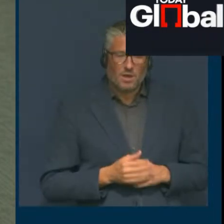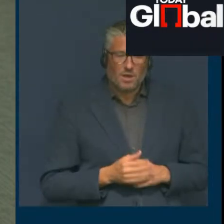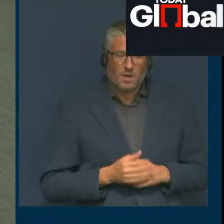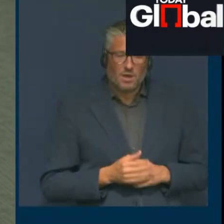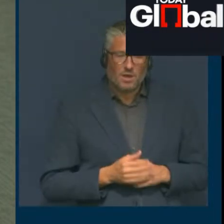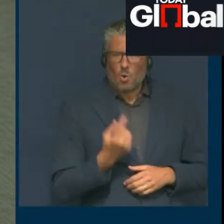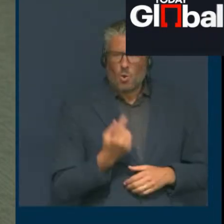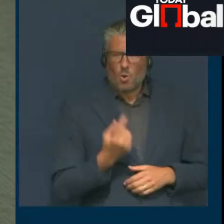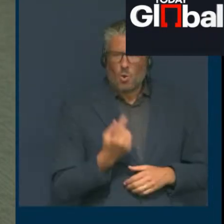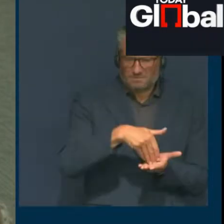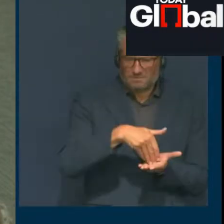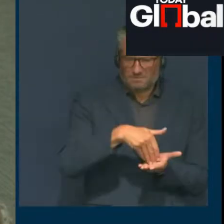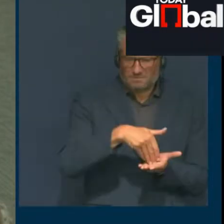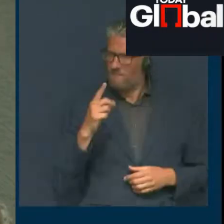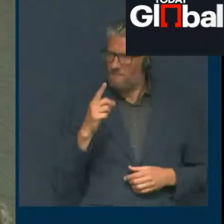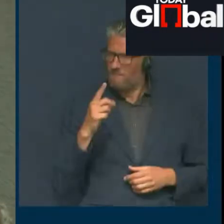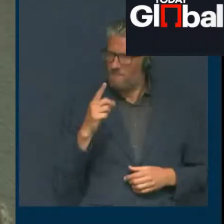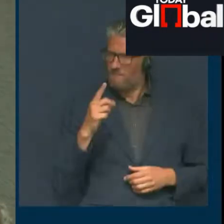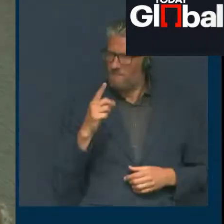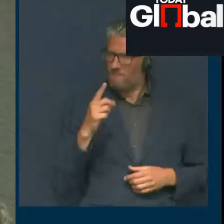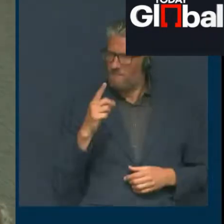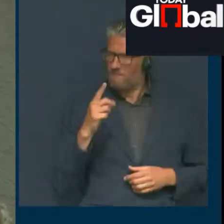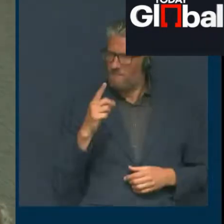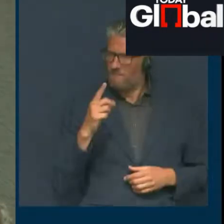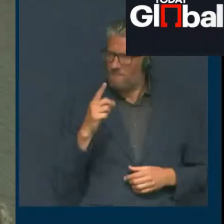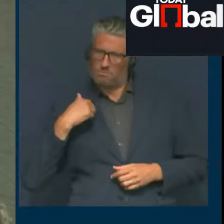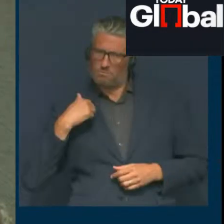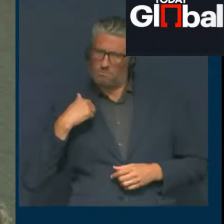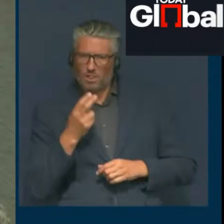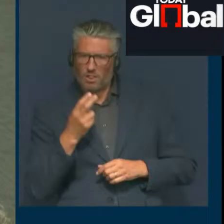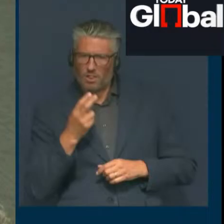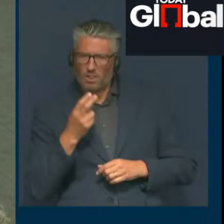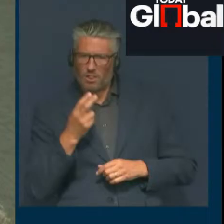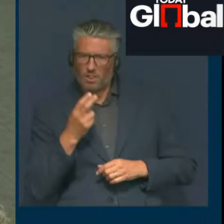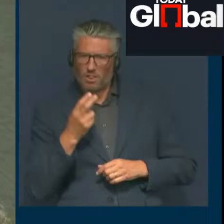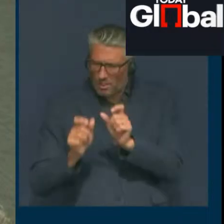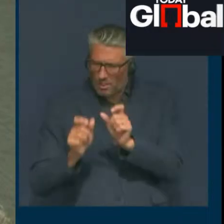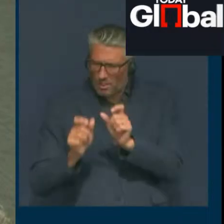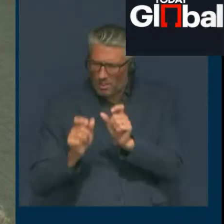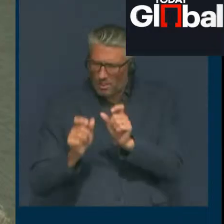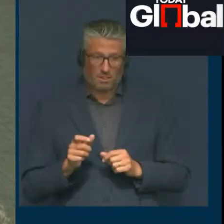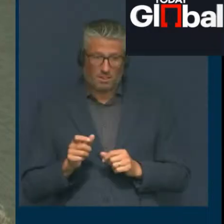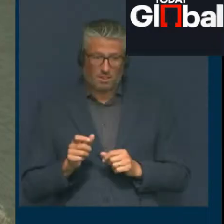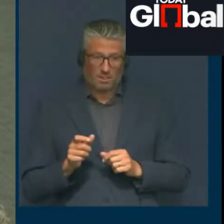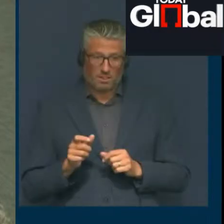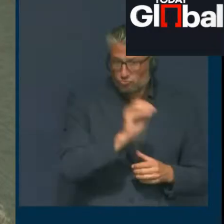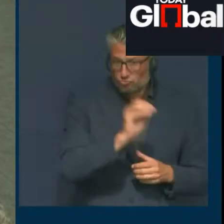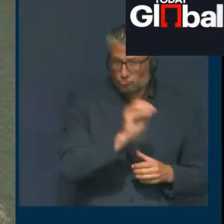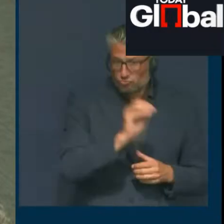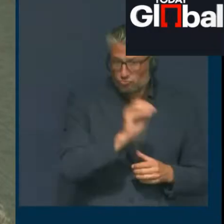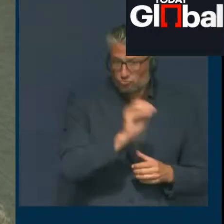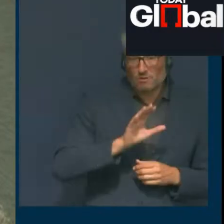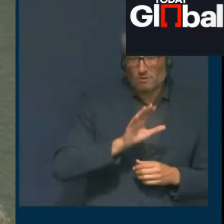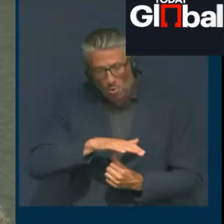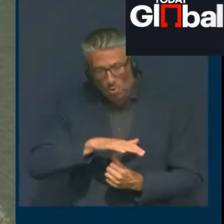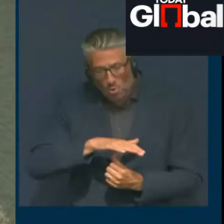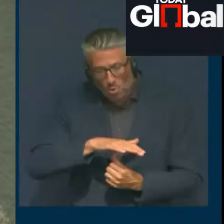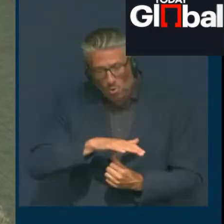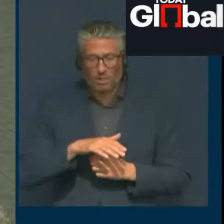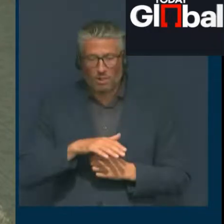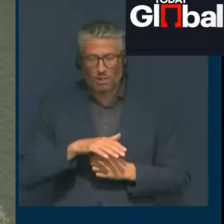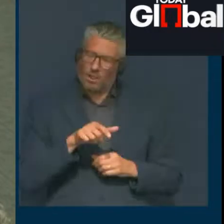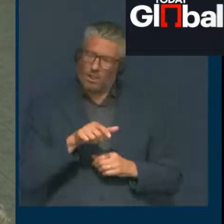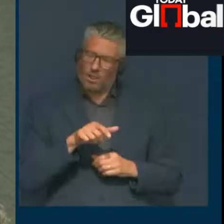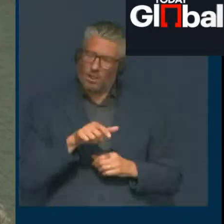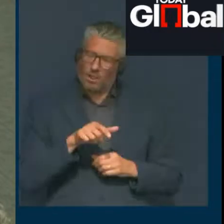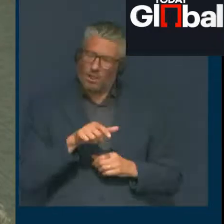visual disabilities locally and regionally, and in accordance with the center's objective of